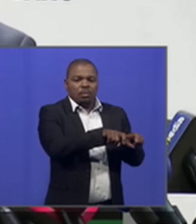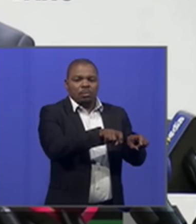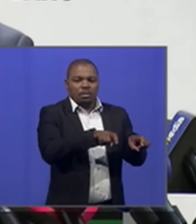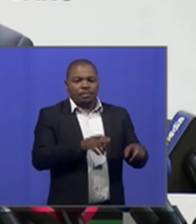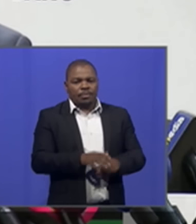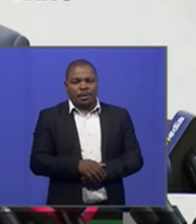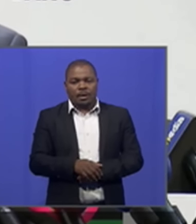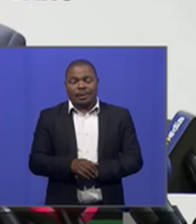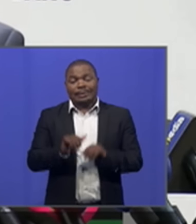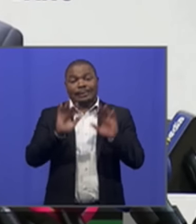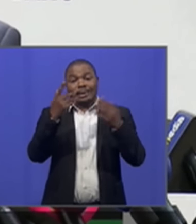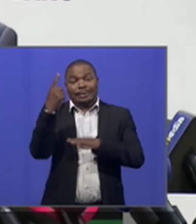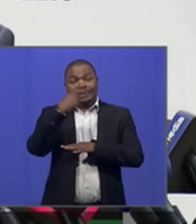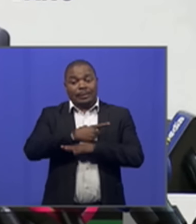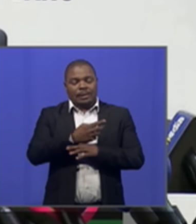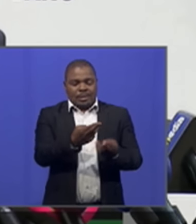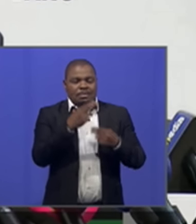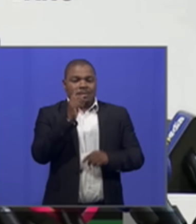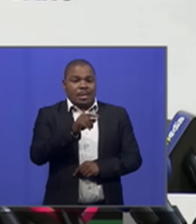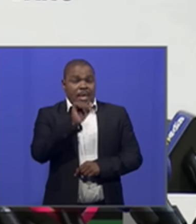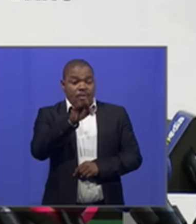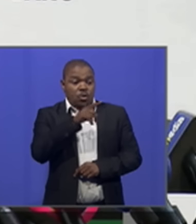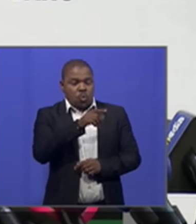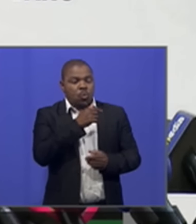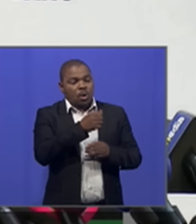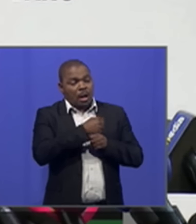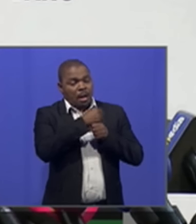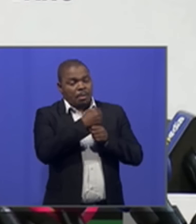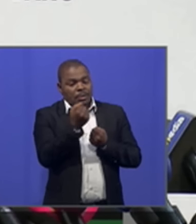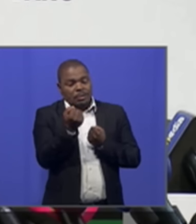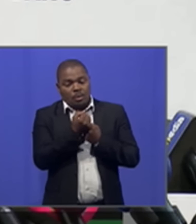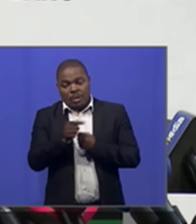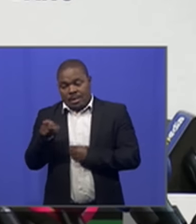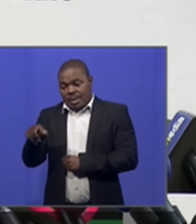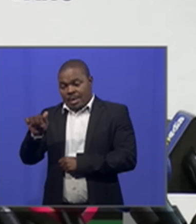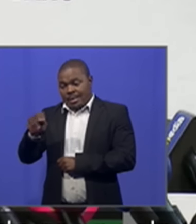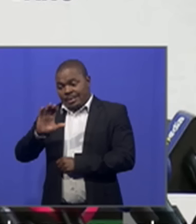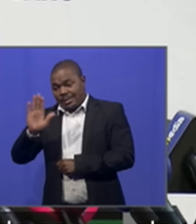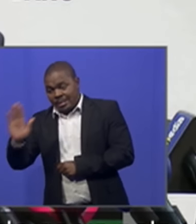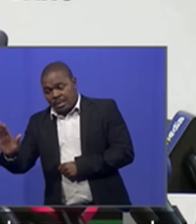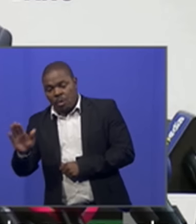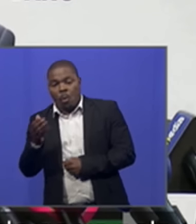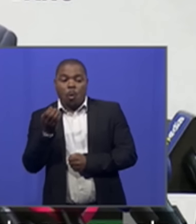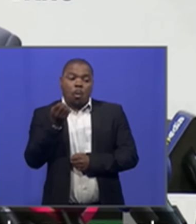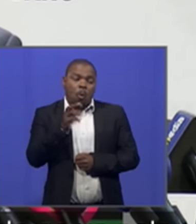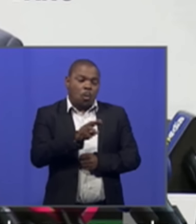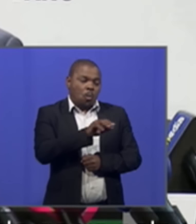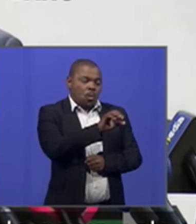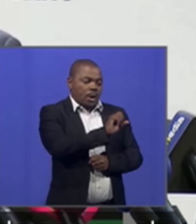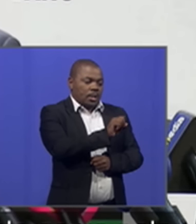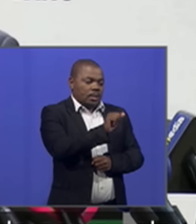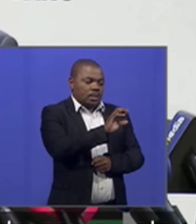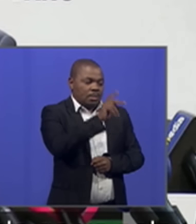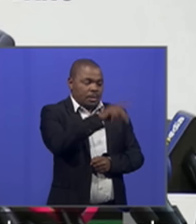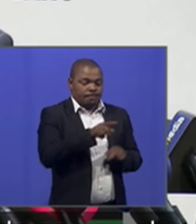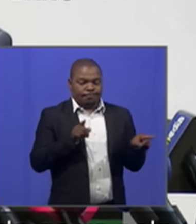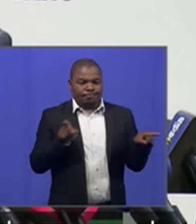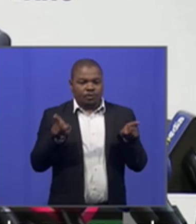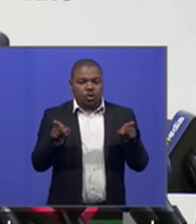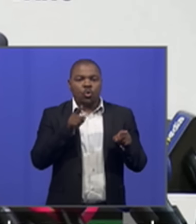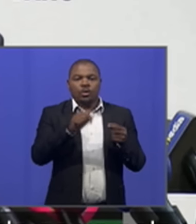days if ever they will campaign for the ANC or the SACP. That letter will come